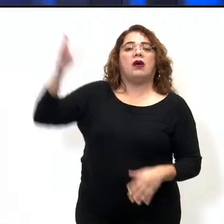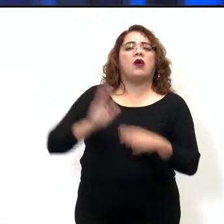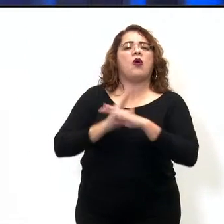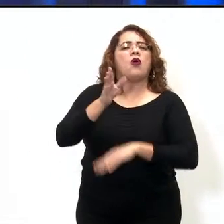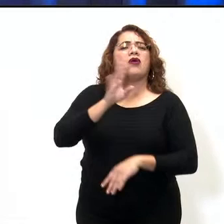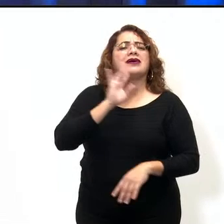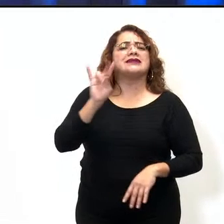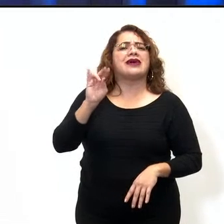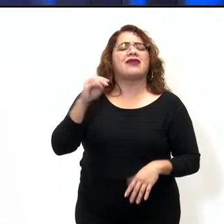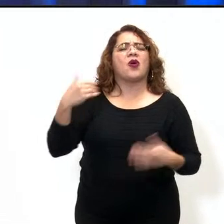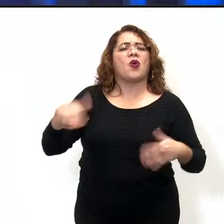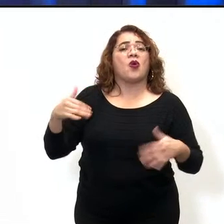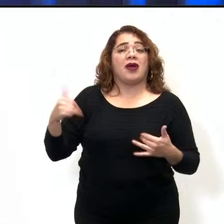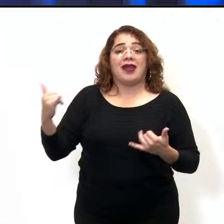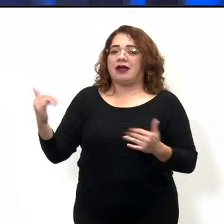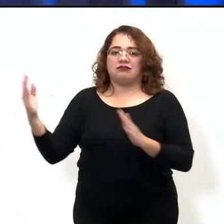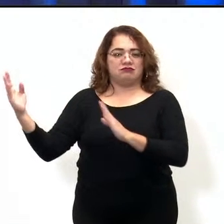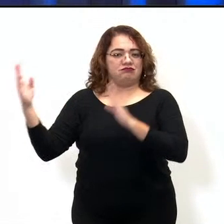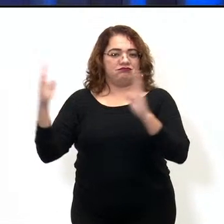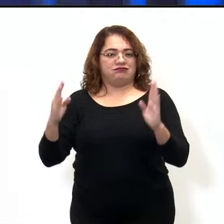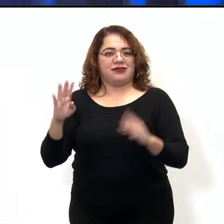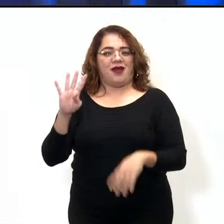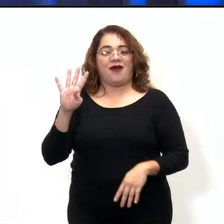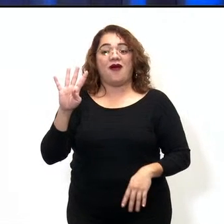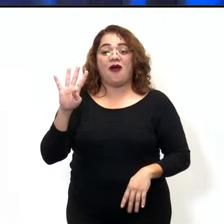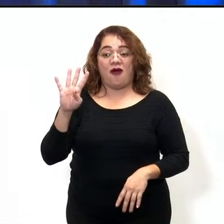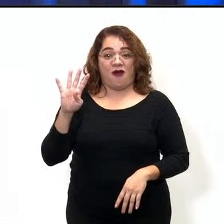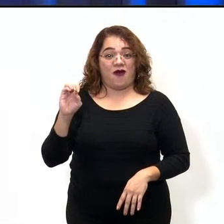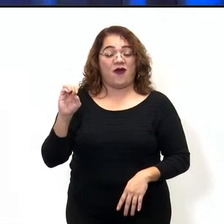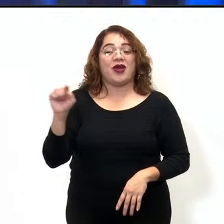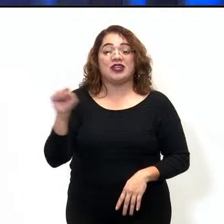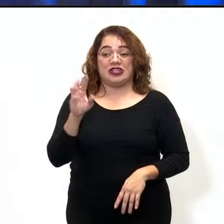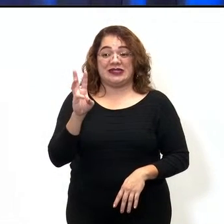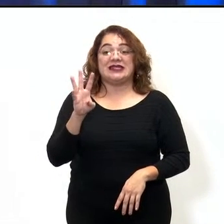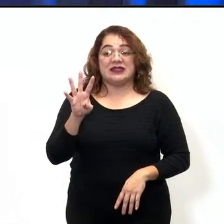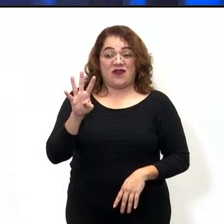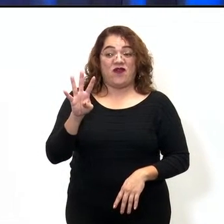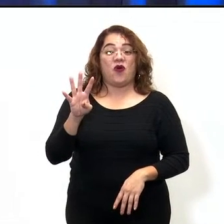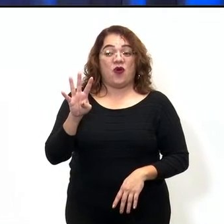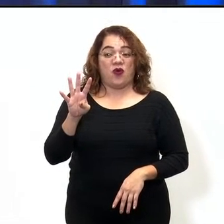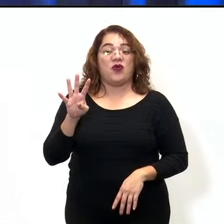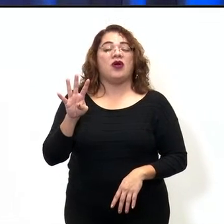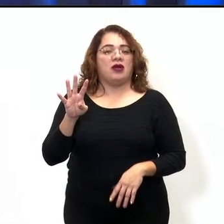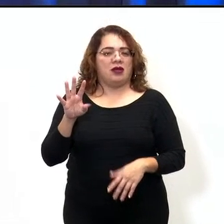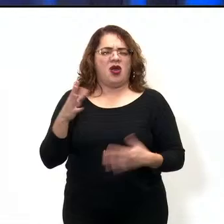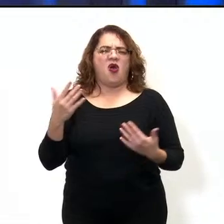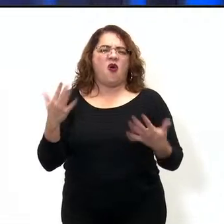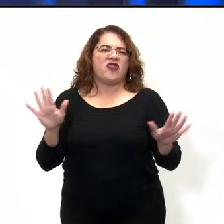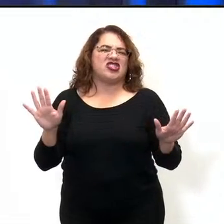you can see, look at that 40 to 64-year-old category. This is affecting everybody.